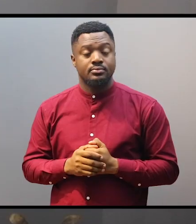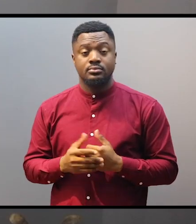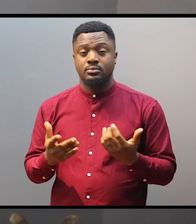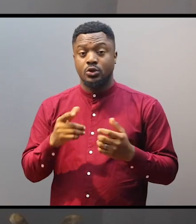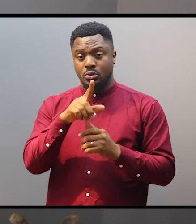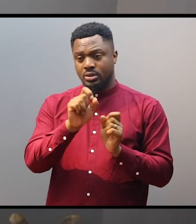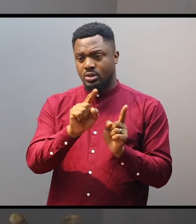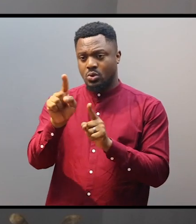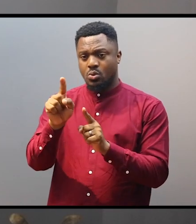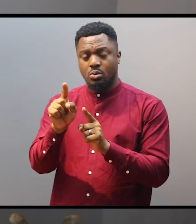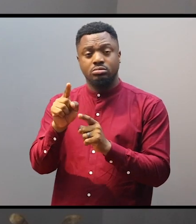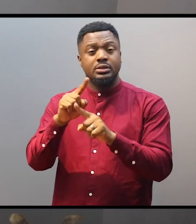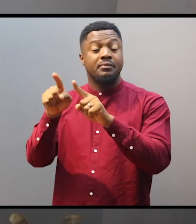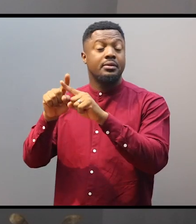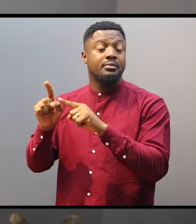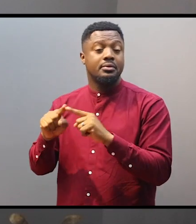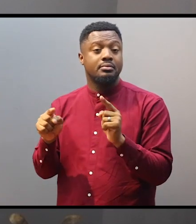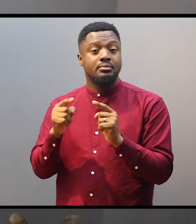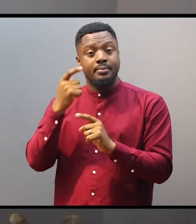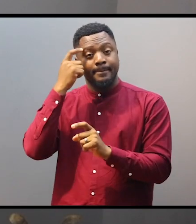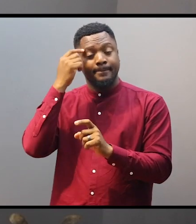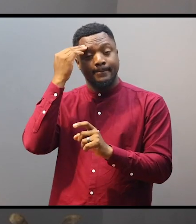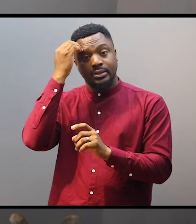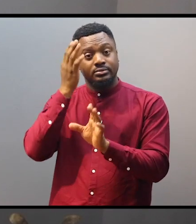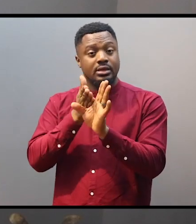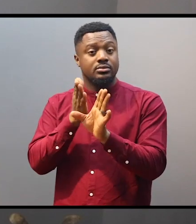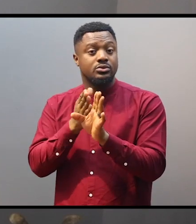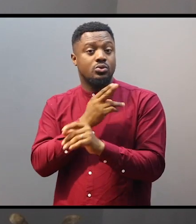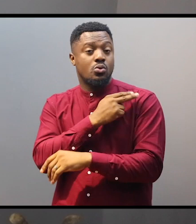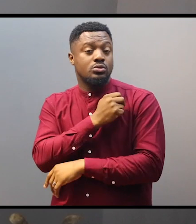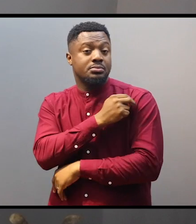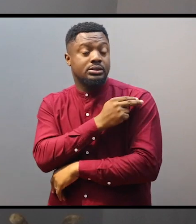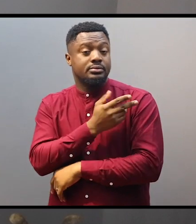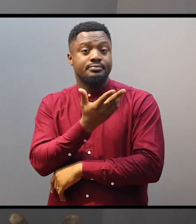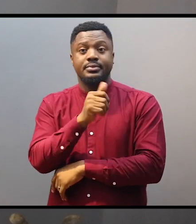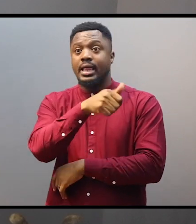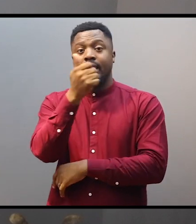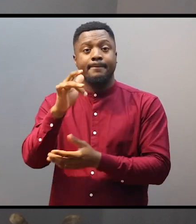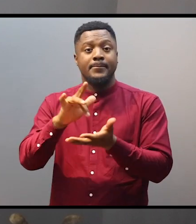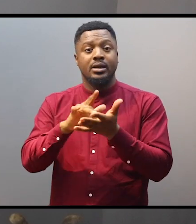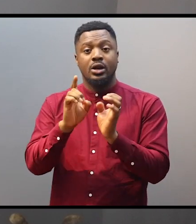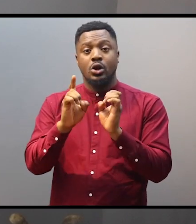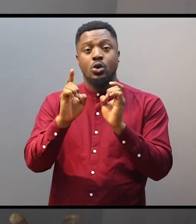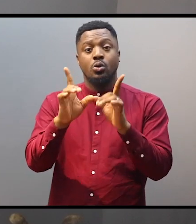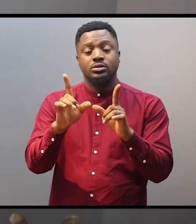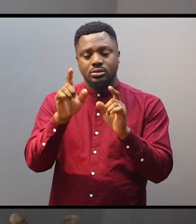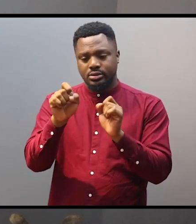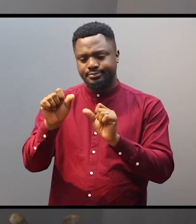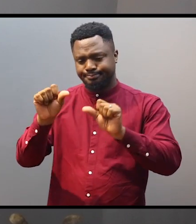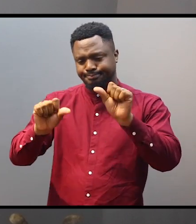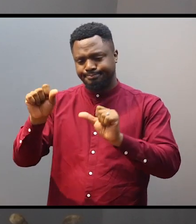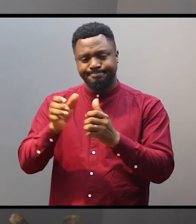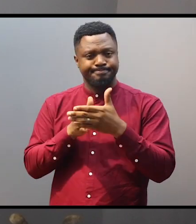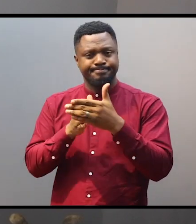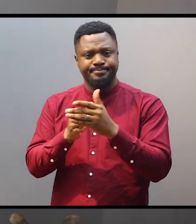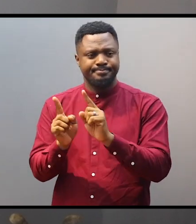One can access help in all the psychiatric hospitals. Any medical doctor can assess and guide